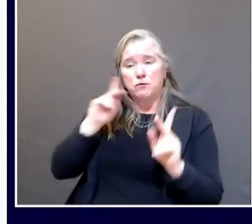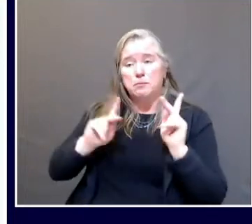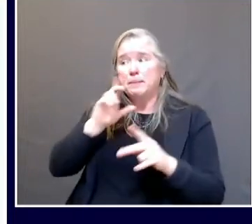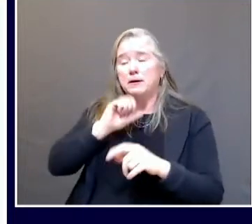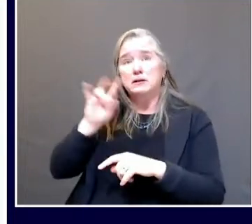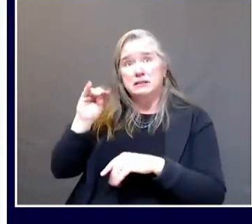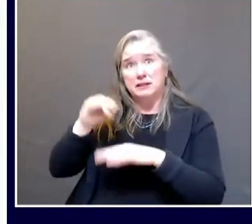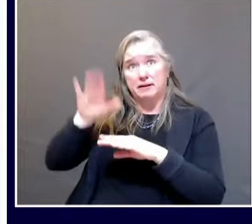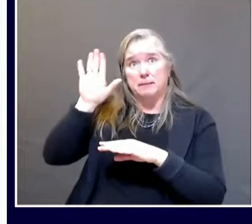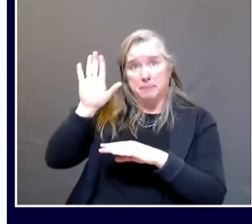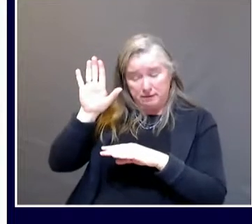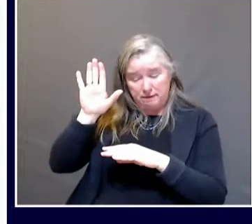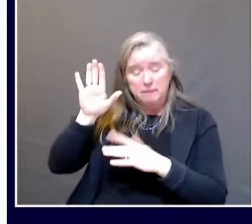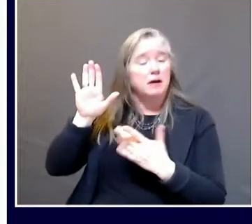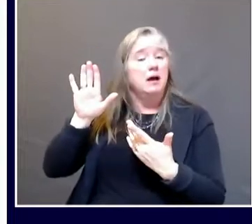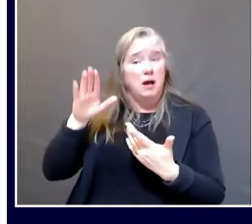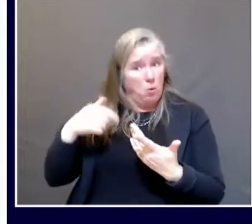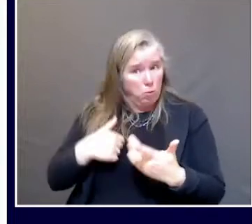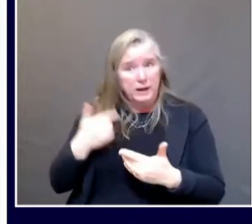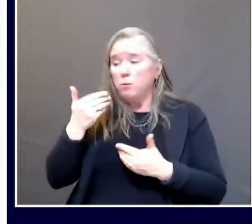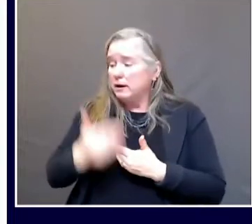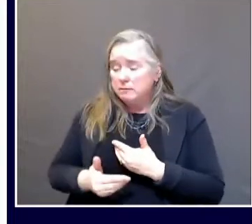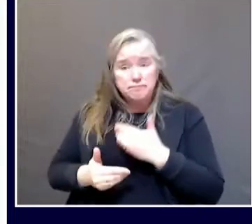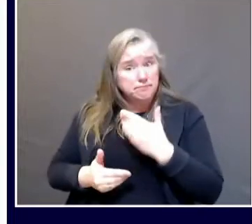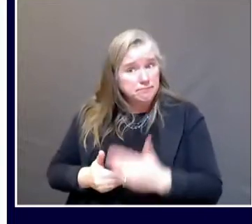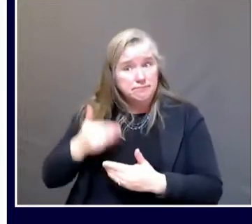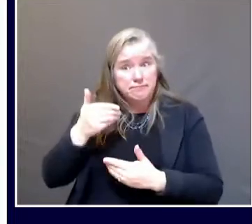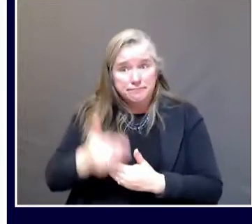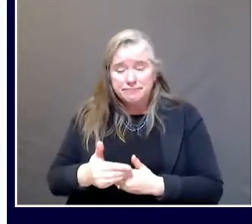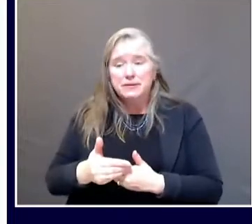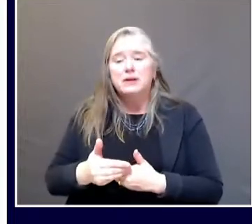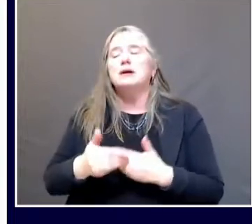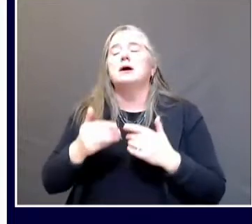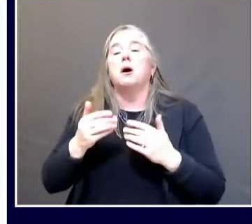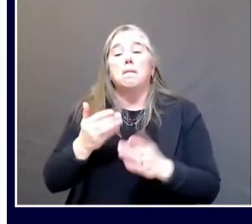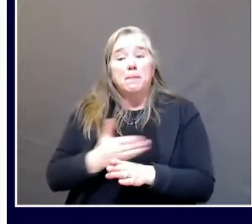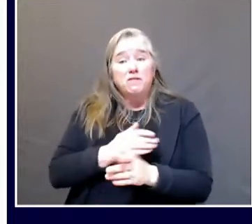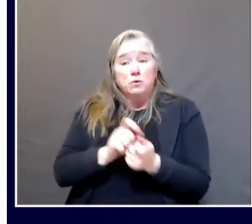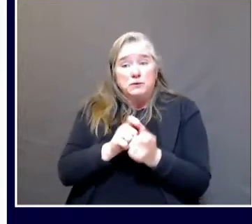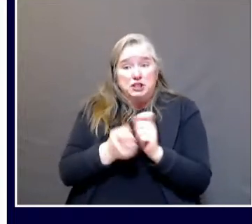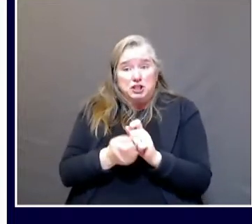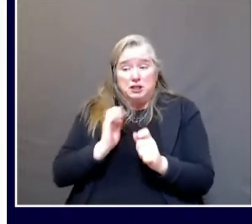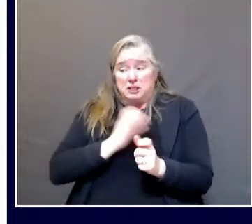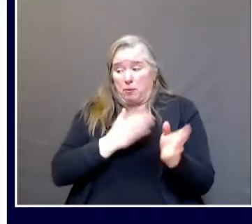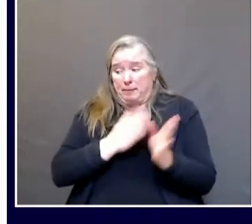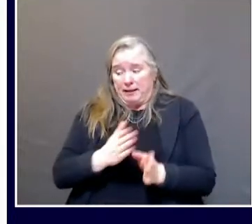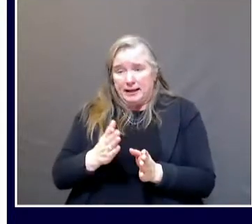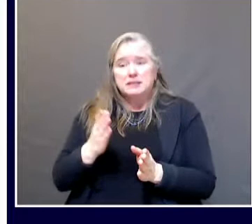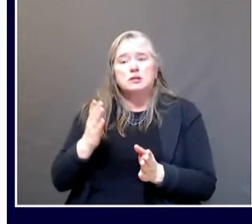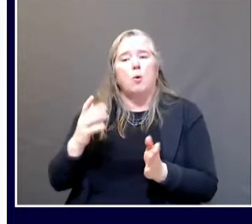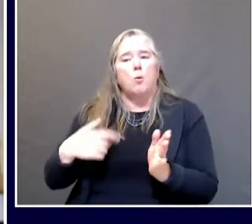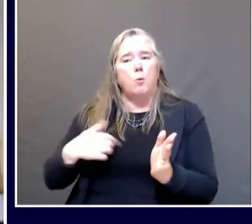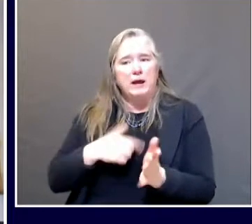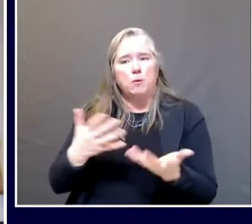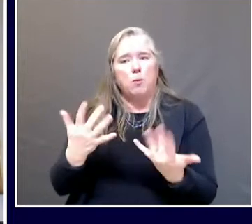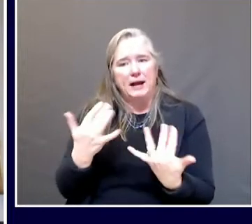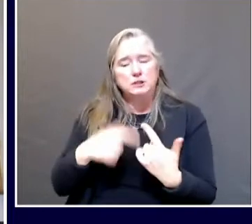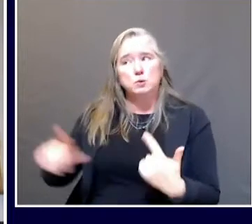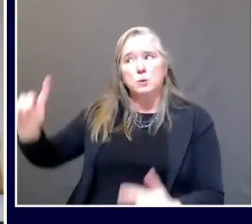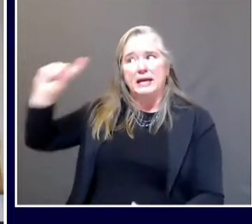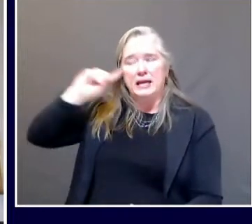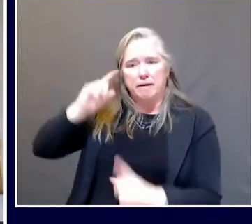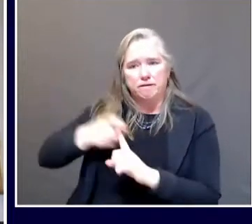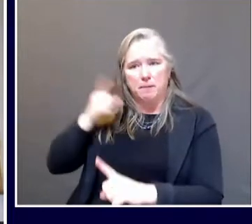that the information that we receive today is accurate before we change any of our plans. Mhm. And Dustin, I'm glad you raised